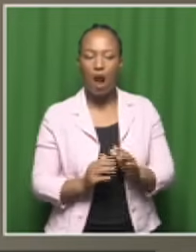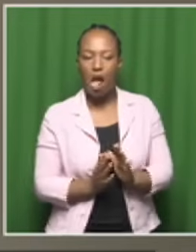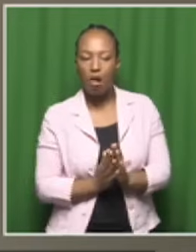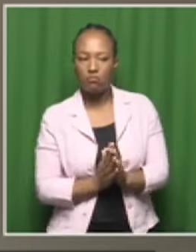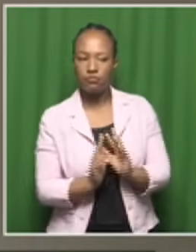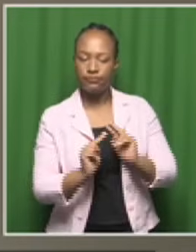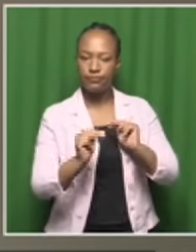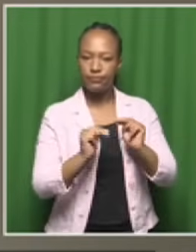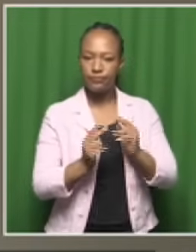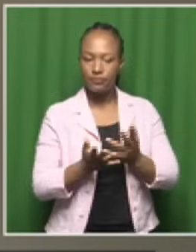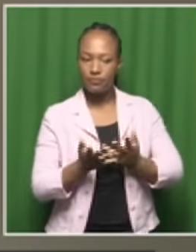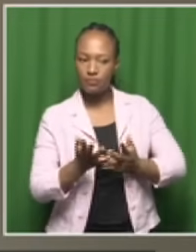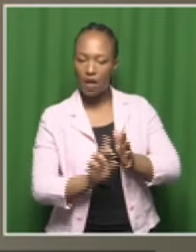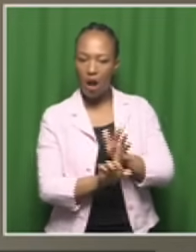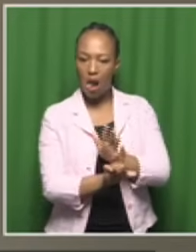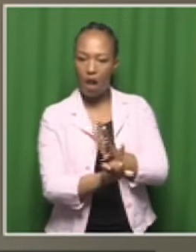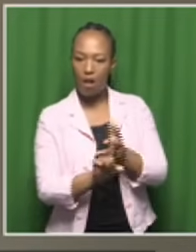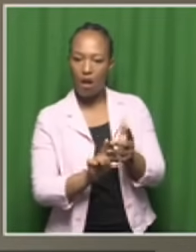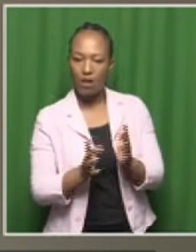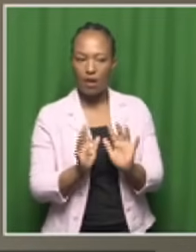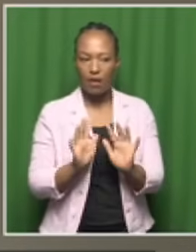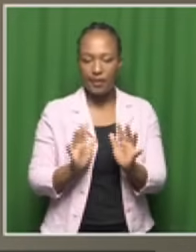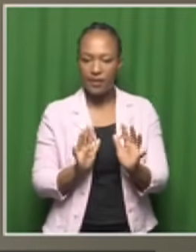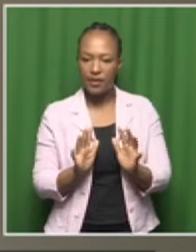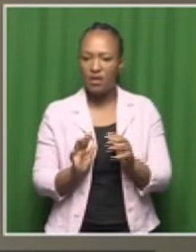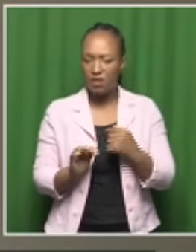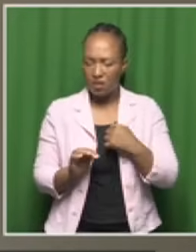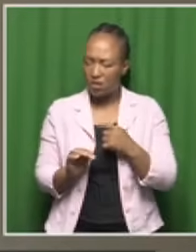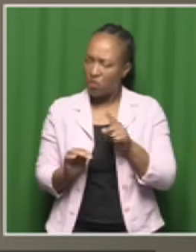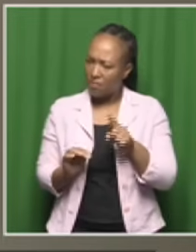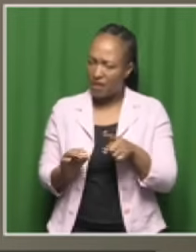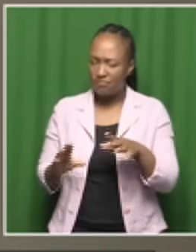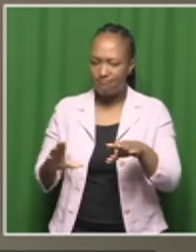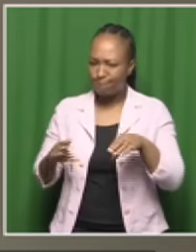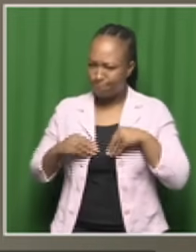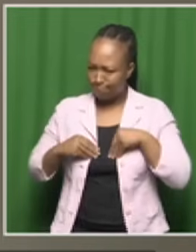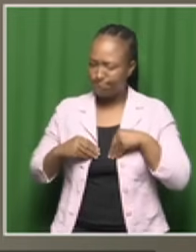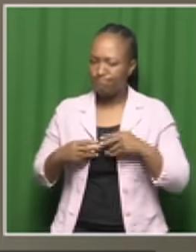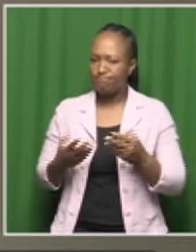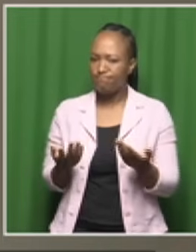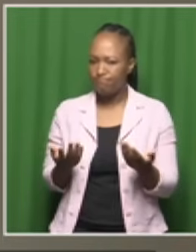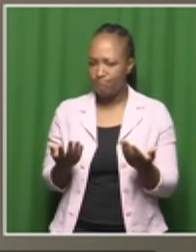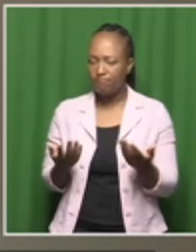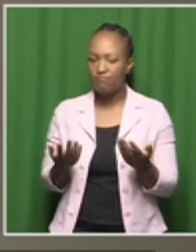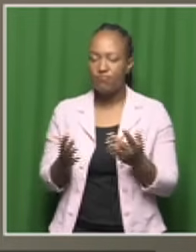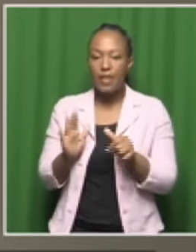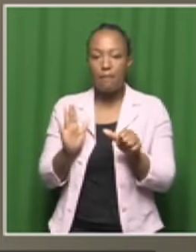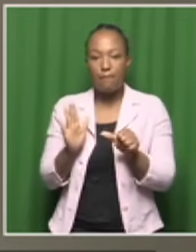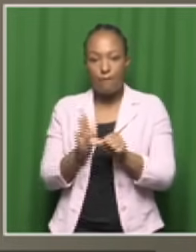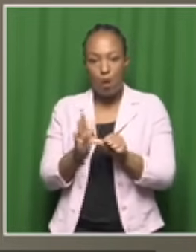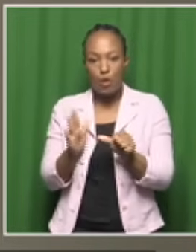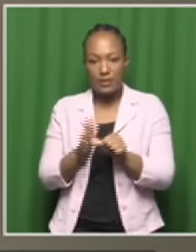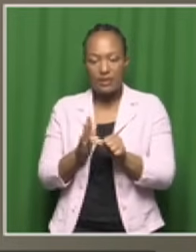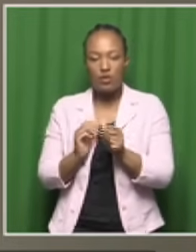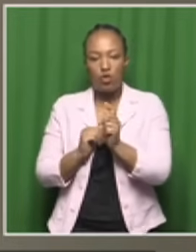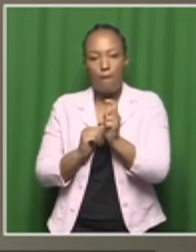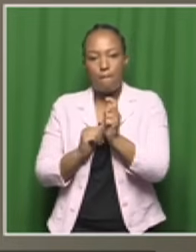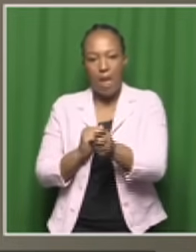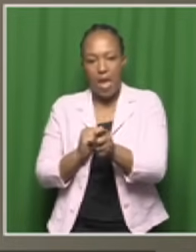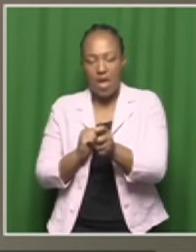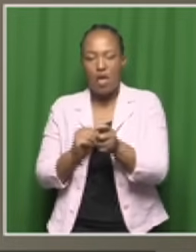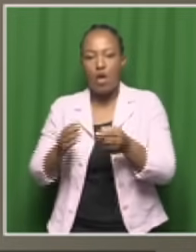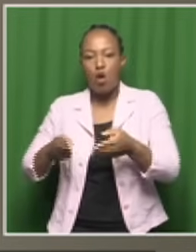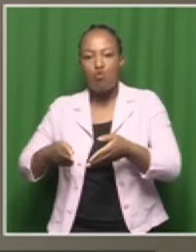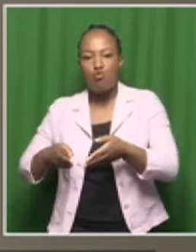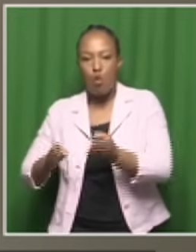motorists, we need to take and acknowledge the fact that the importance of paying our traffic fines,